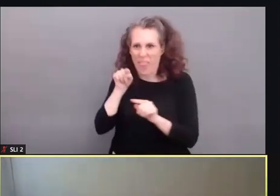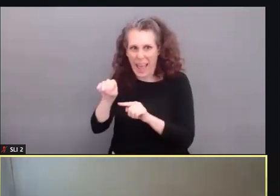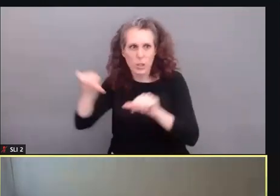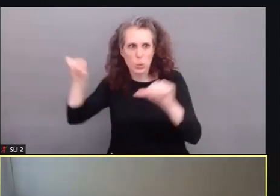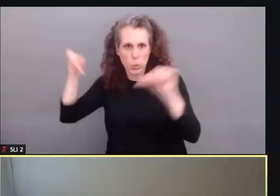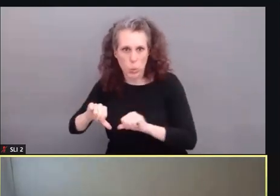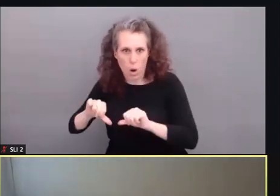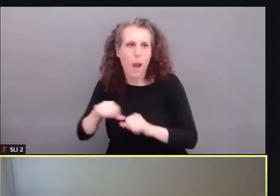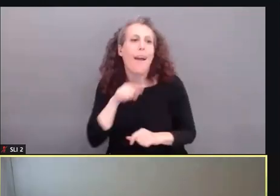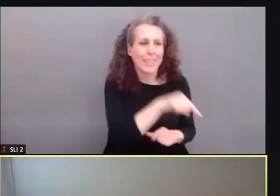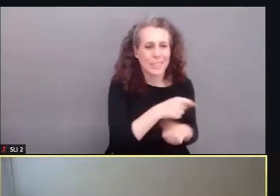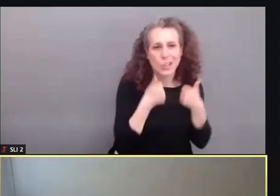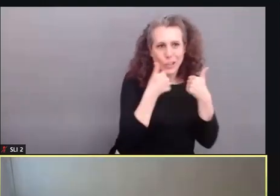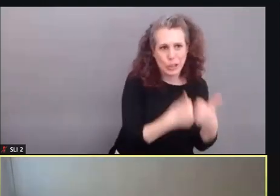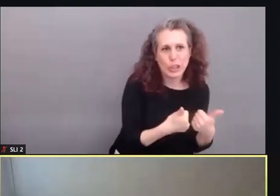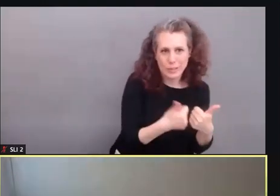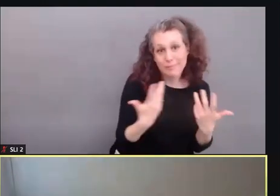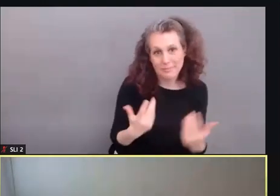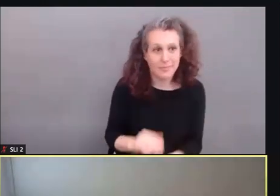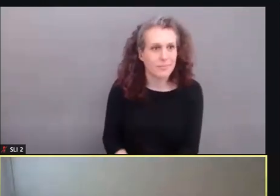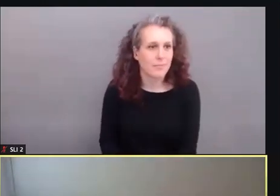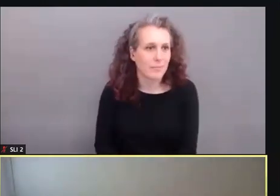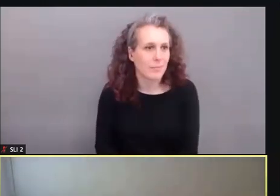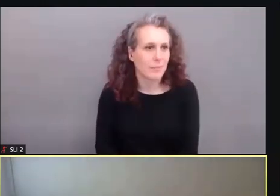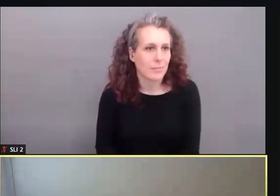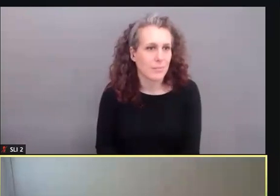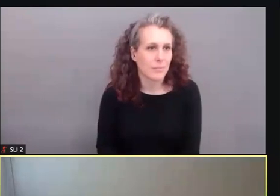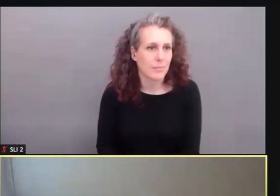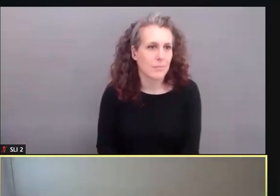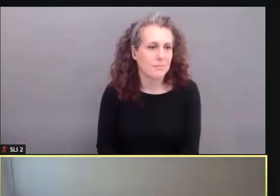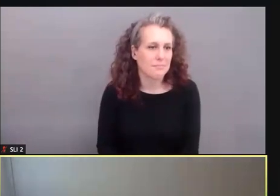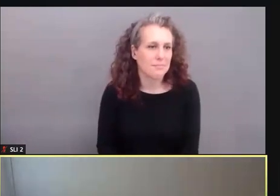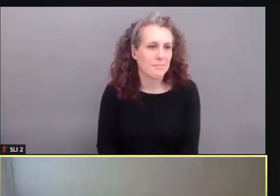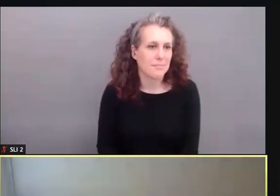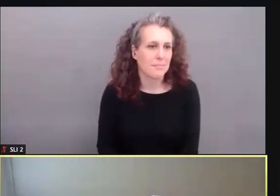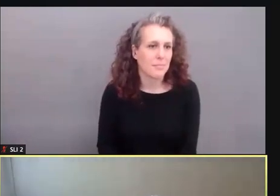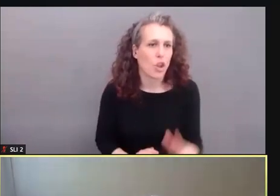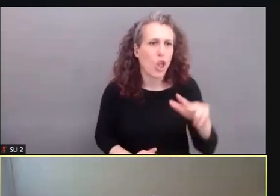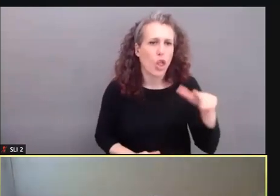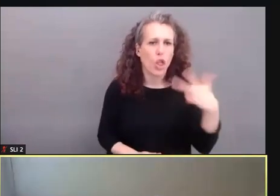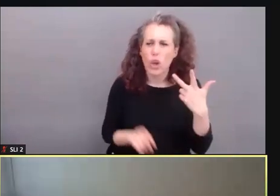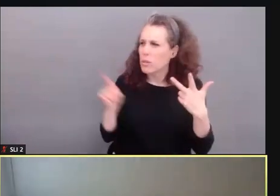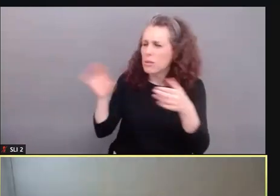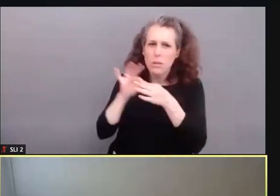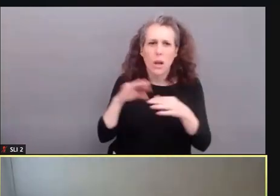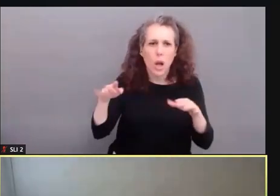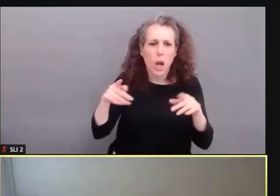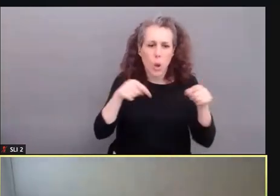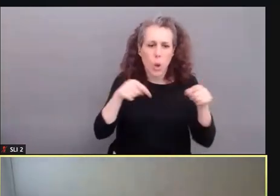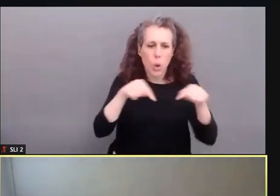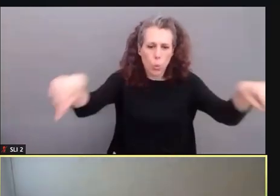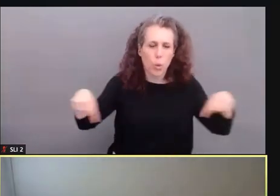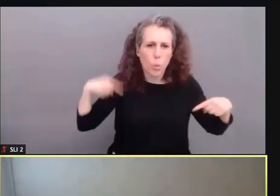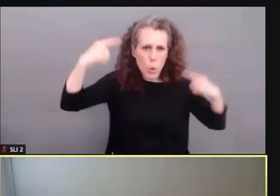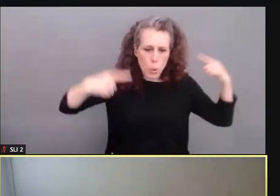then crossed over with a red cross. The third one is about absorption of noise in rooms, a big